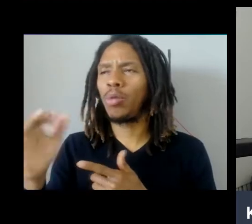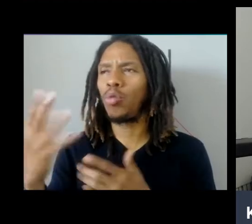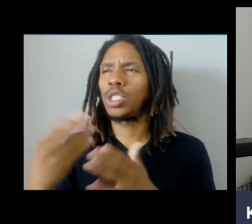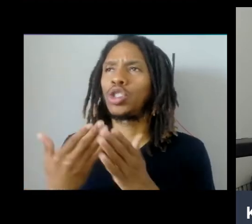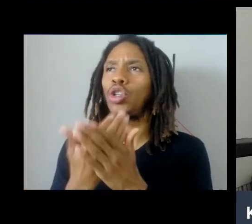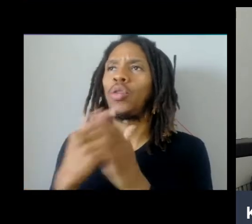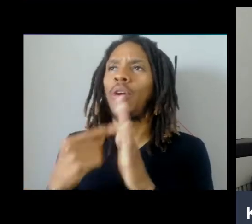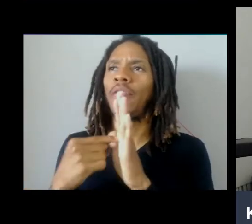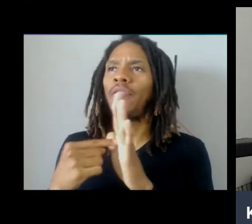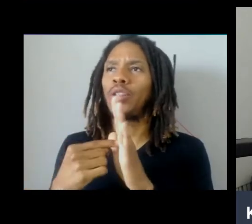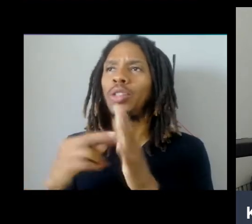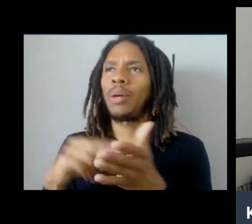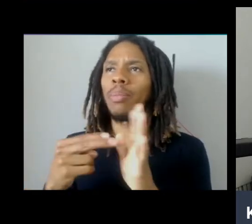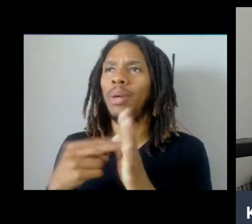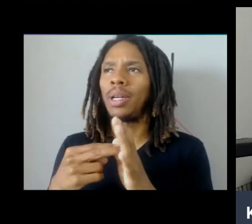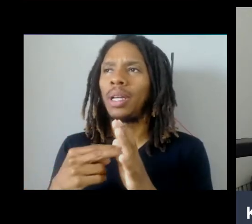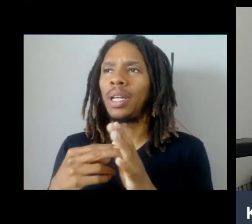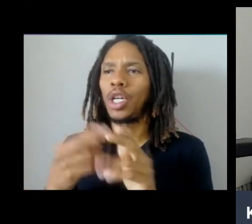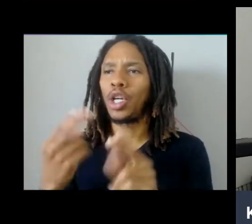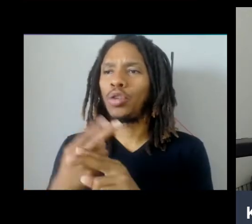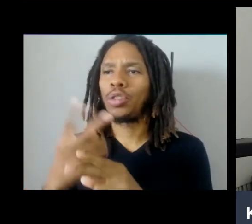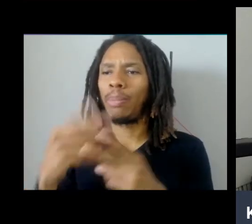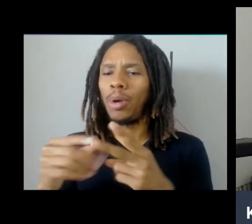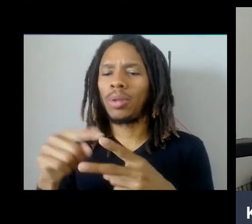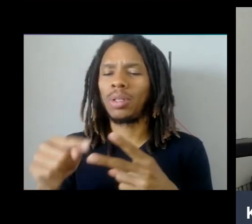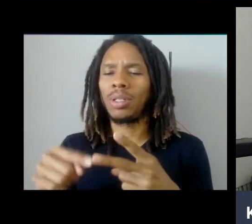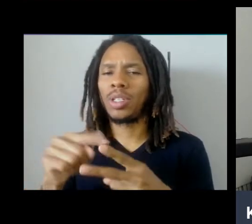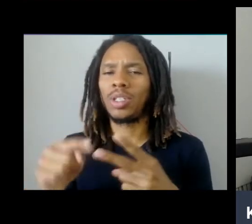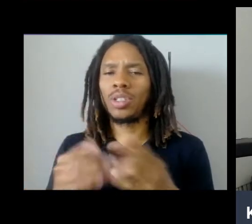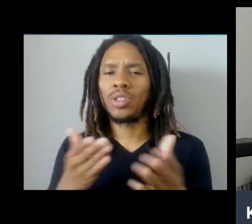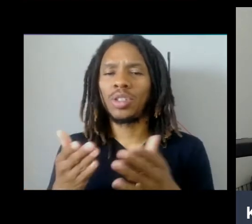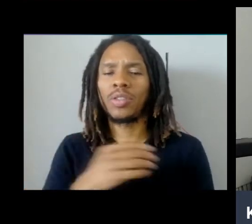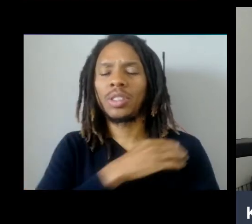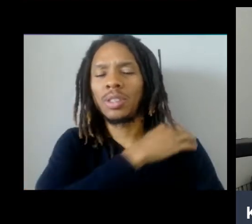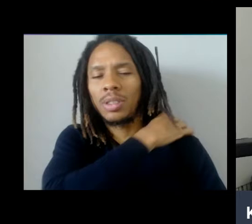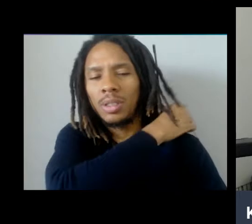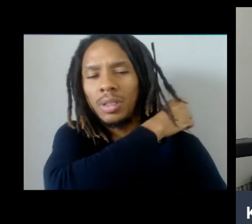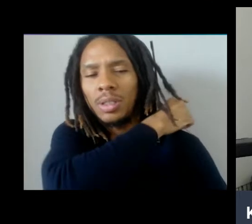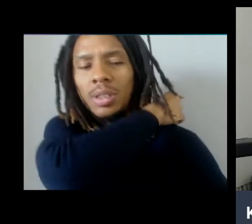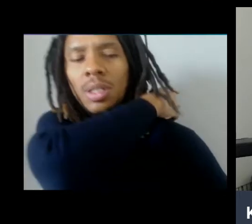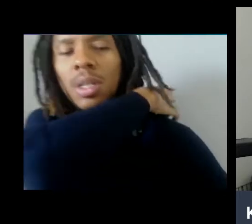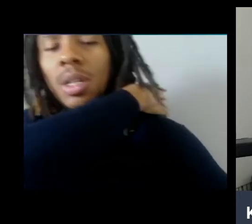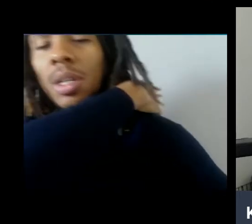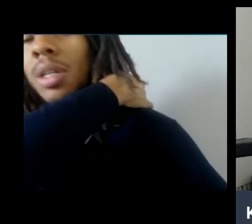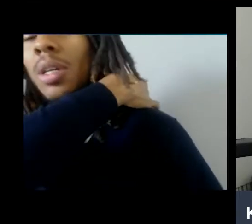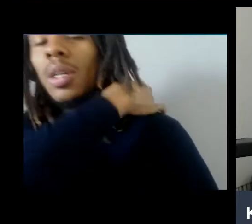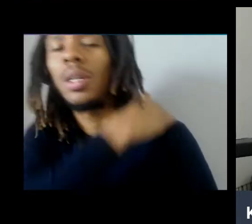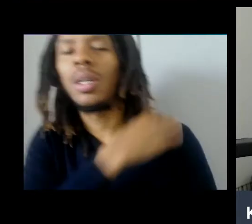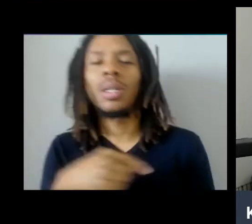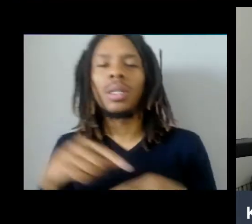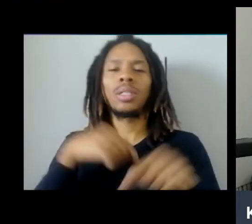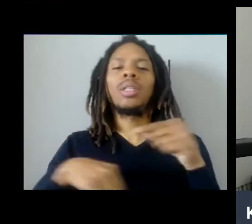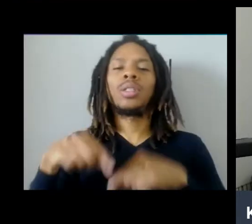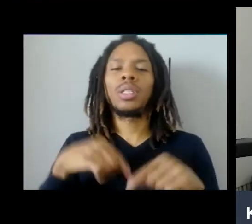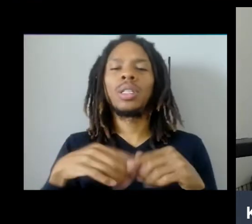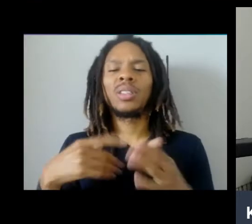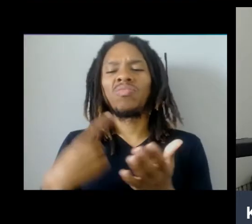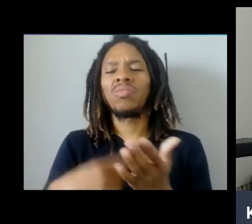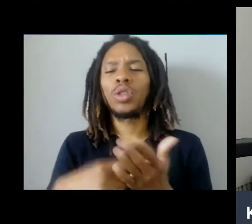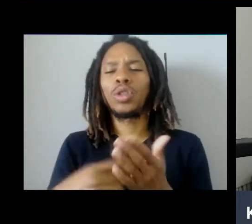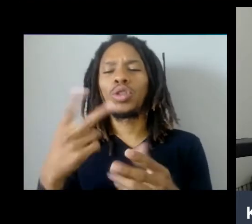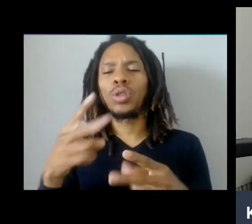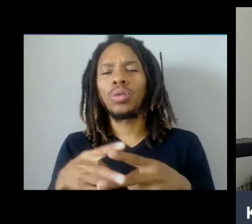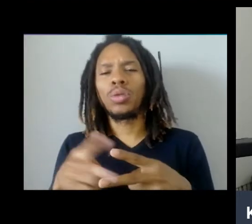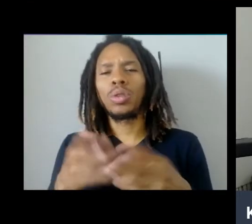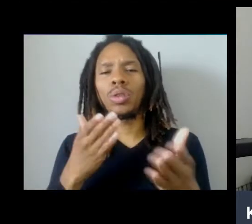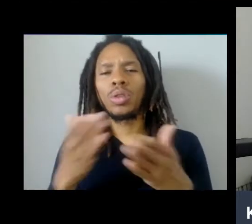in a difference between using those two services? yeah, so taking a step back, let's chat about the two services themselves, right? Yeah. So as I